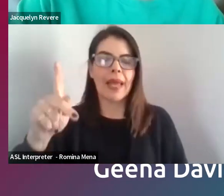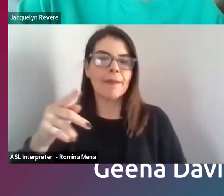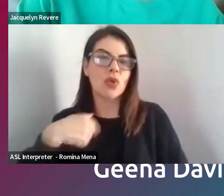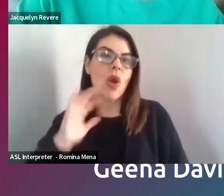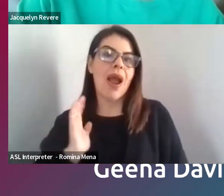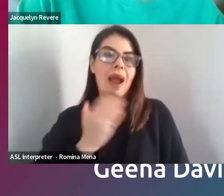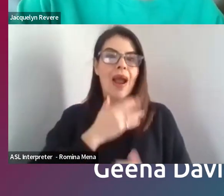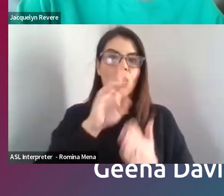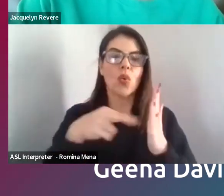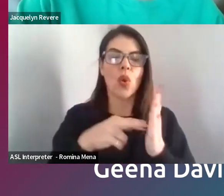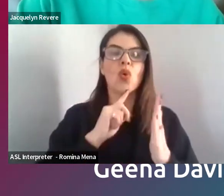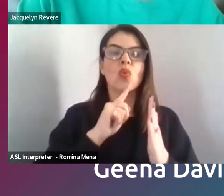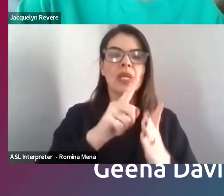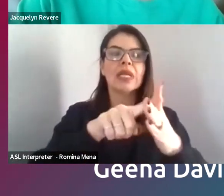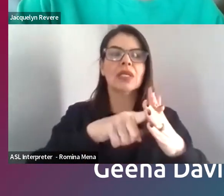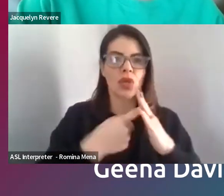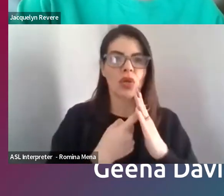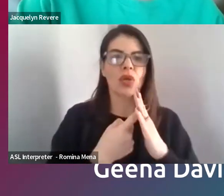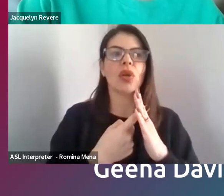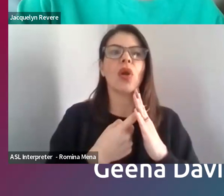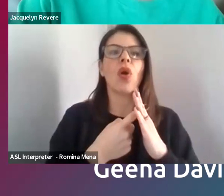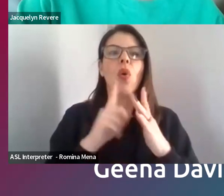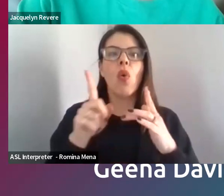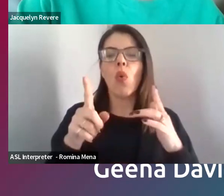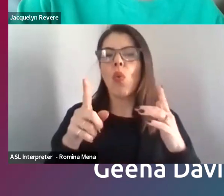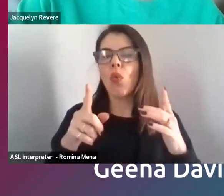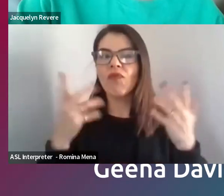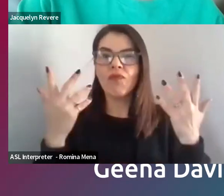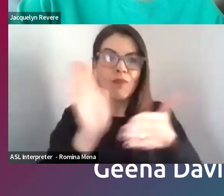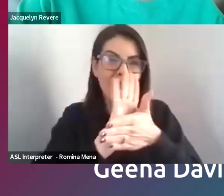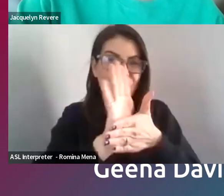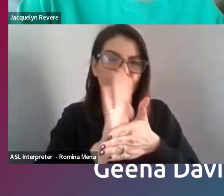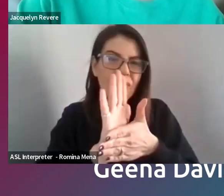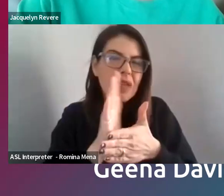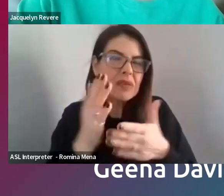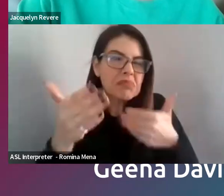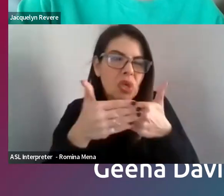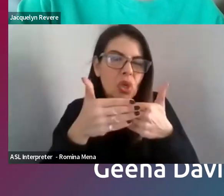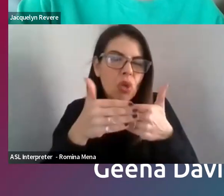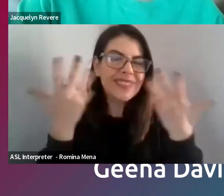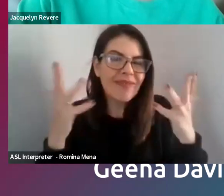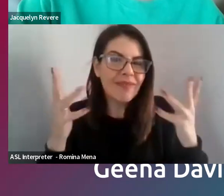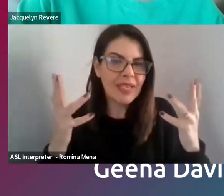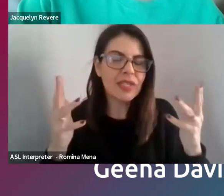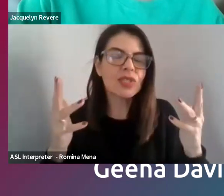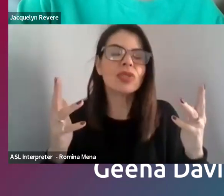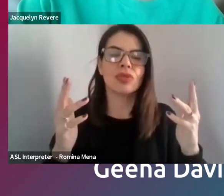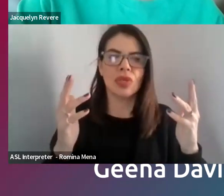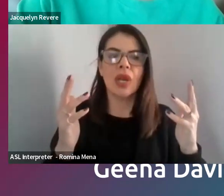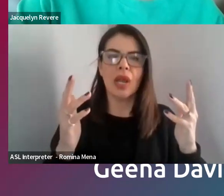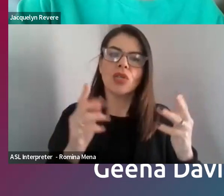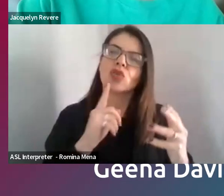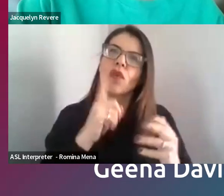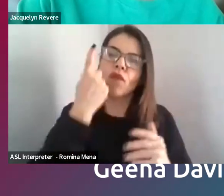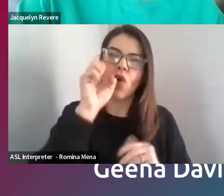really came once the film was kind of in the final stages of production. It was, and so